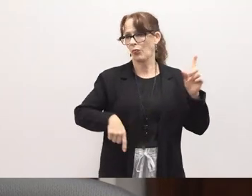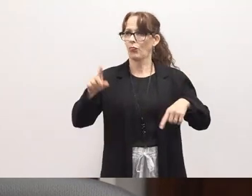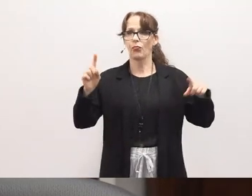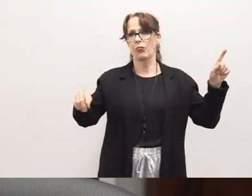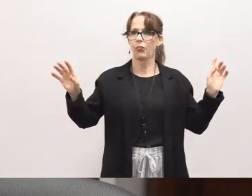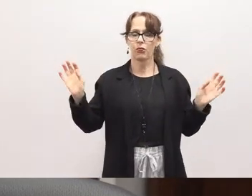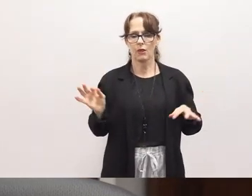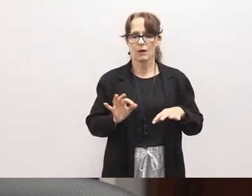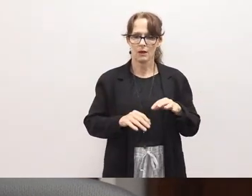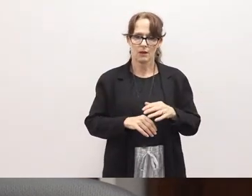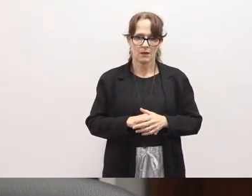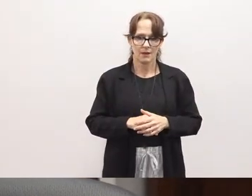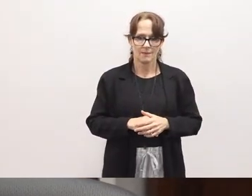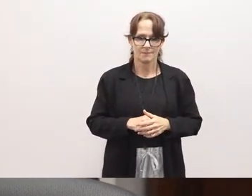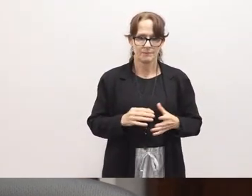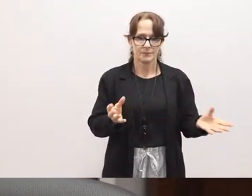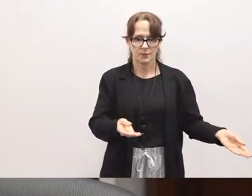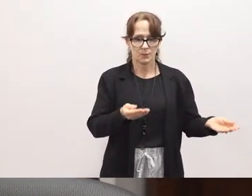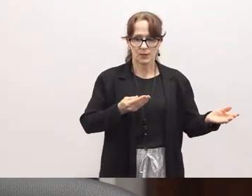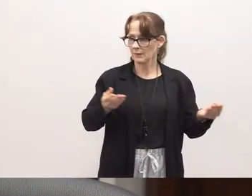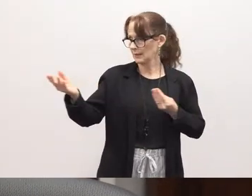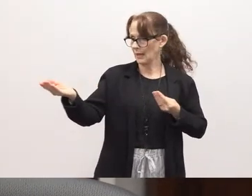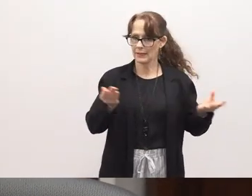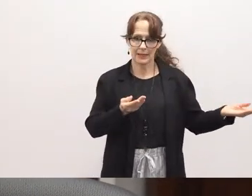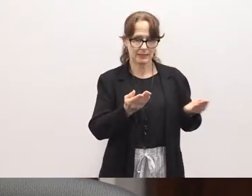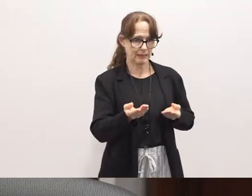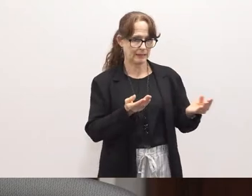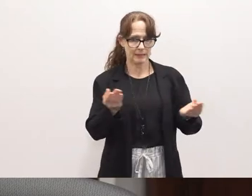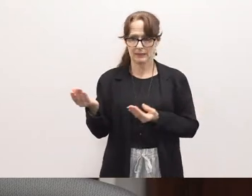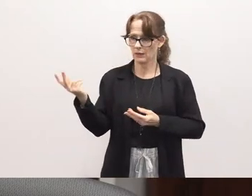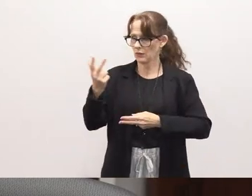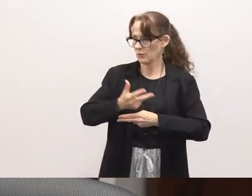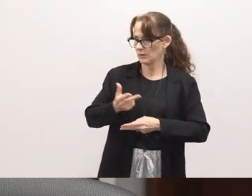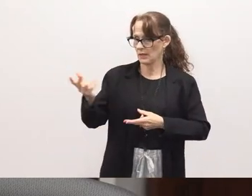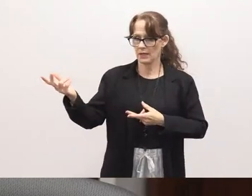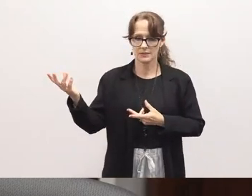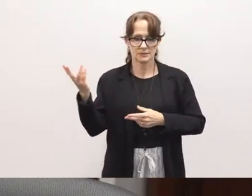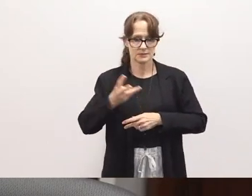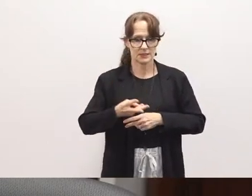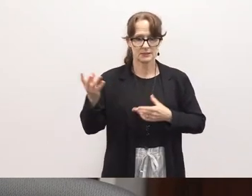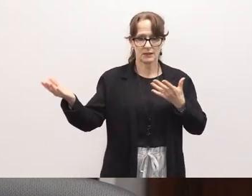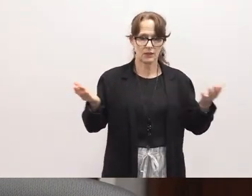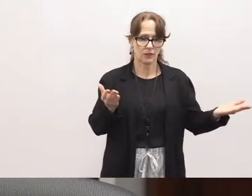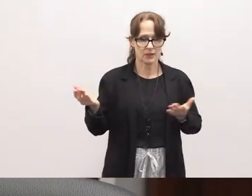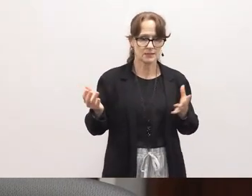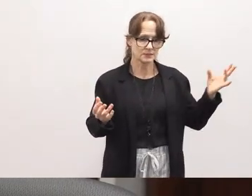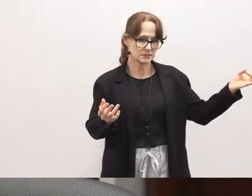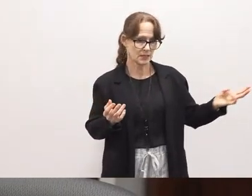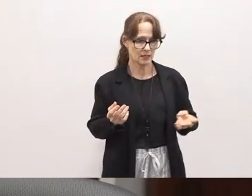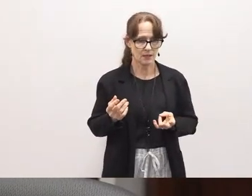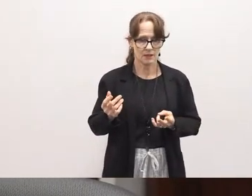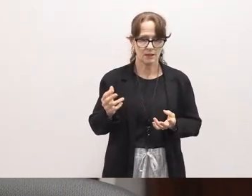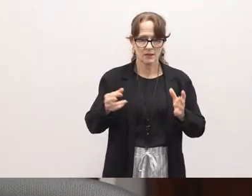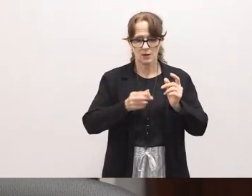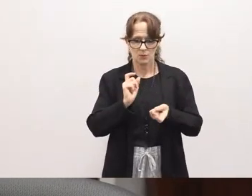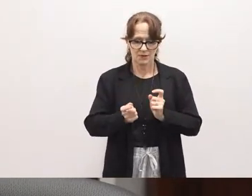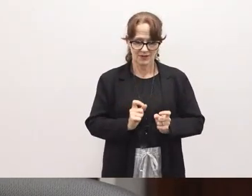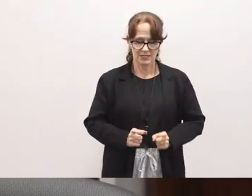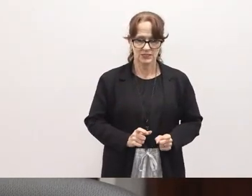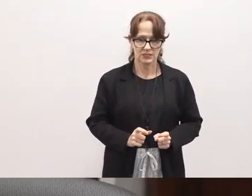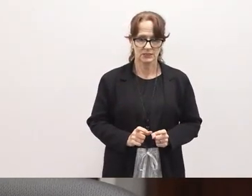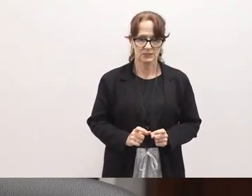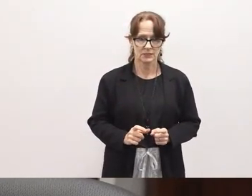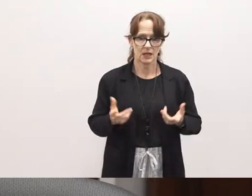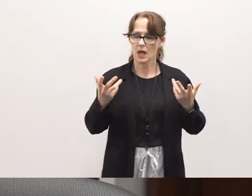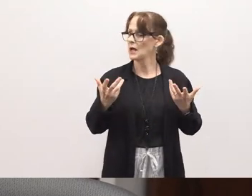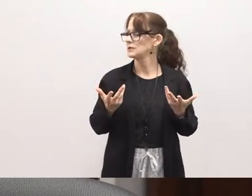honest. We get stuff all the time, sometimes 3 days in advance, sometimes six, sometimes seven, sometimes there's revisions. And so I